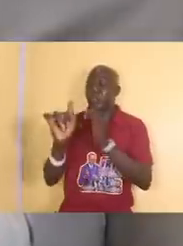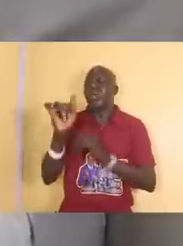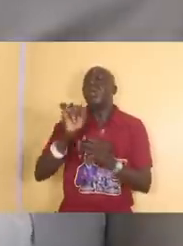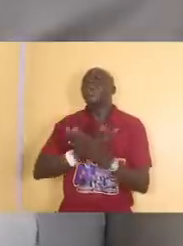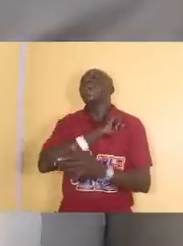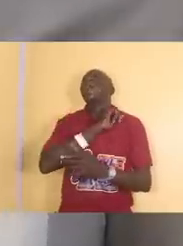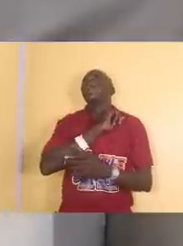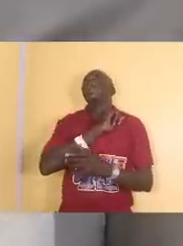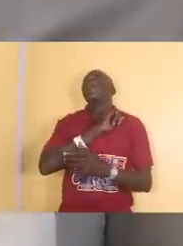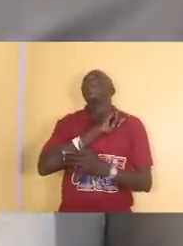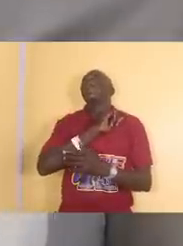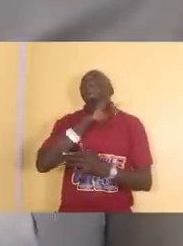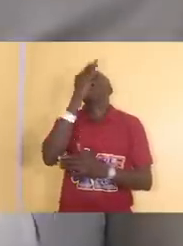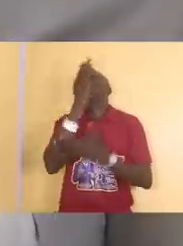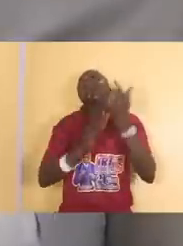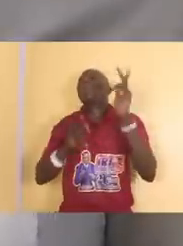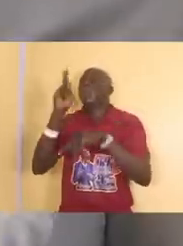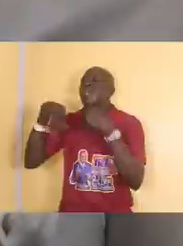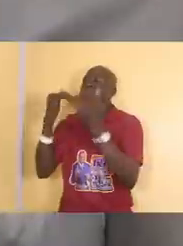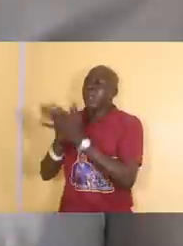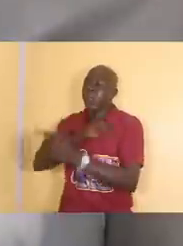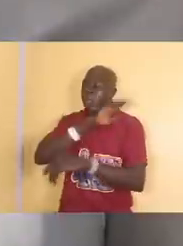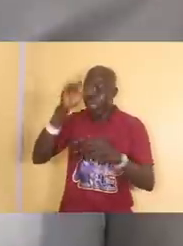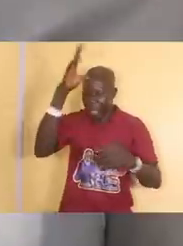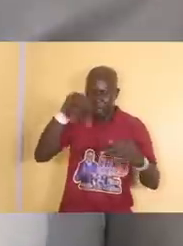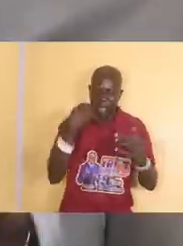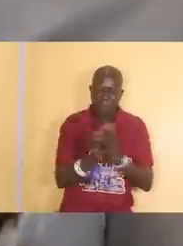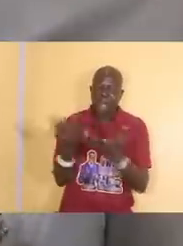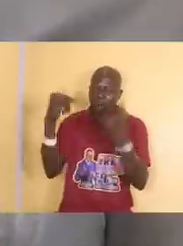to work with them. And support them.